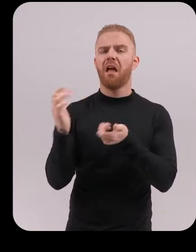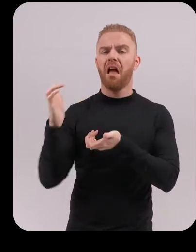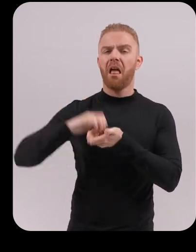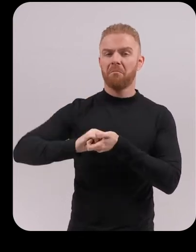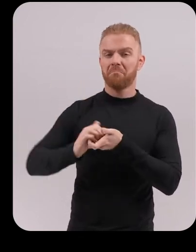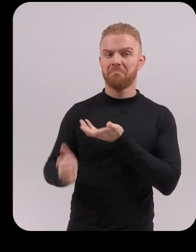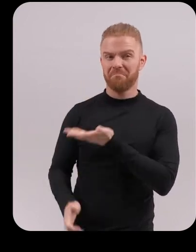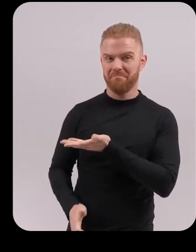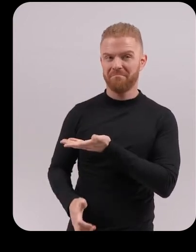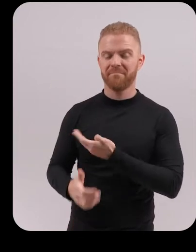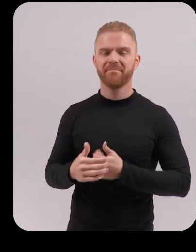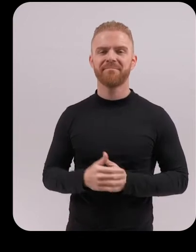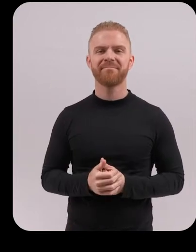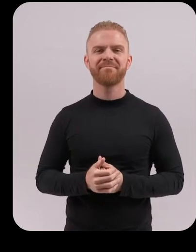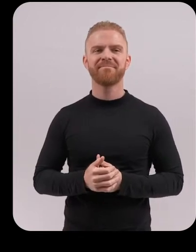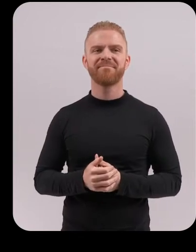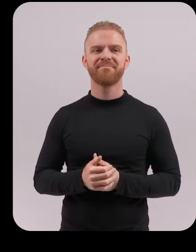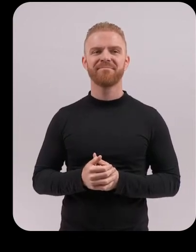collab.